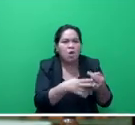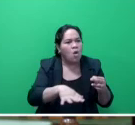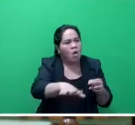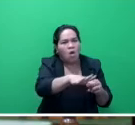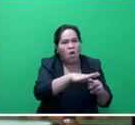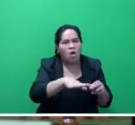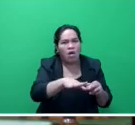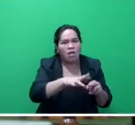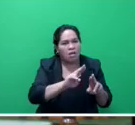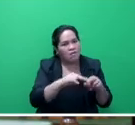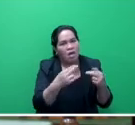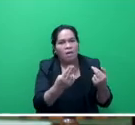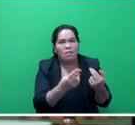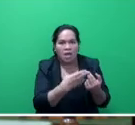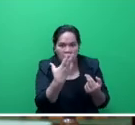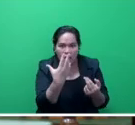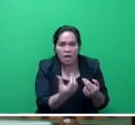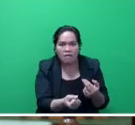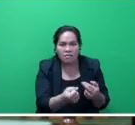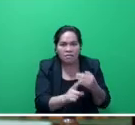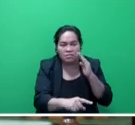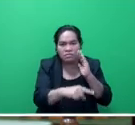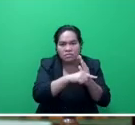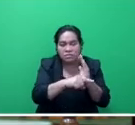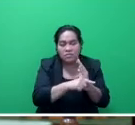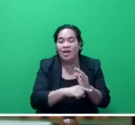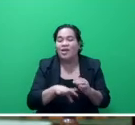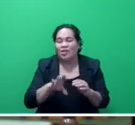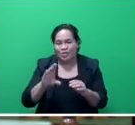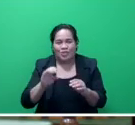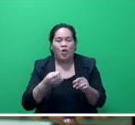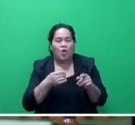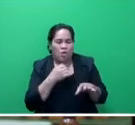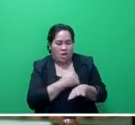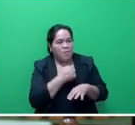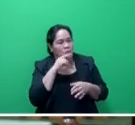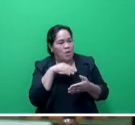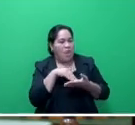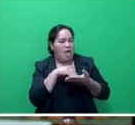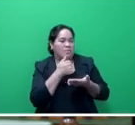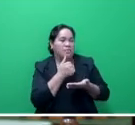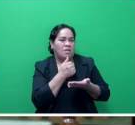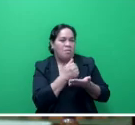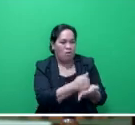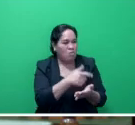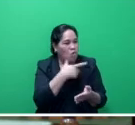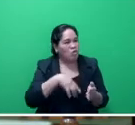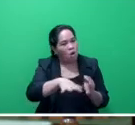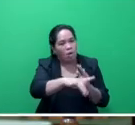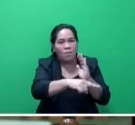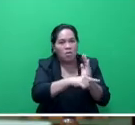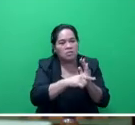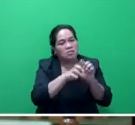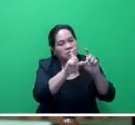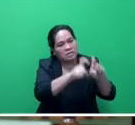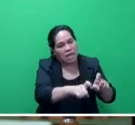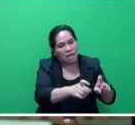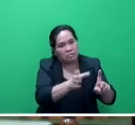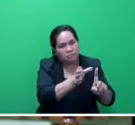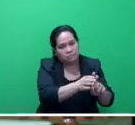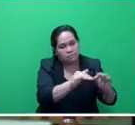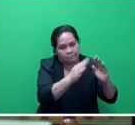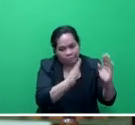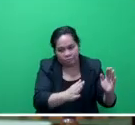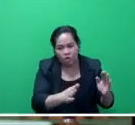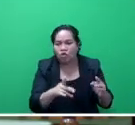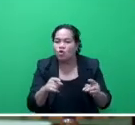Shop and Save Supermarket. This is aligned with government's objective of creating employment and economic activity, and also COVID awareness and adherence